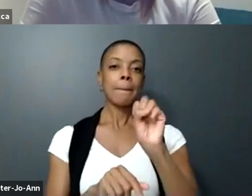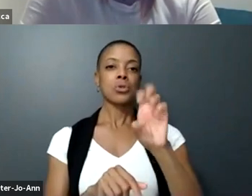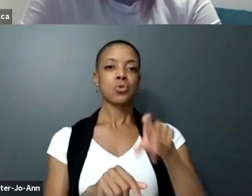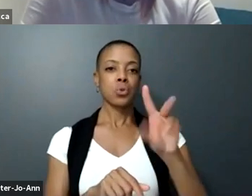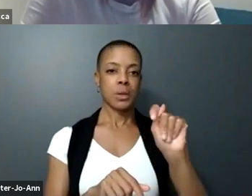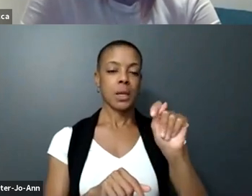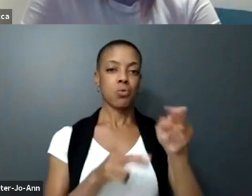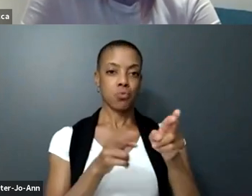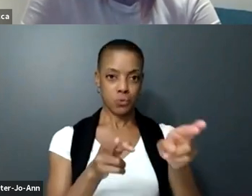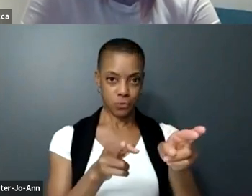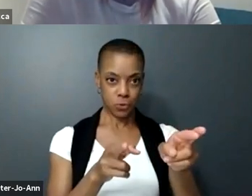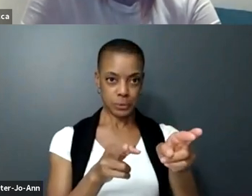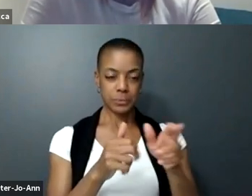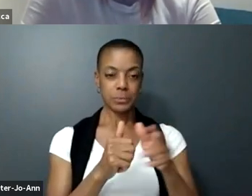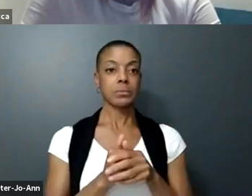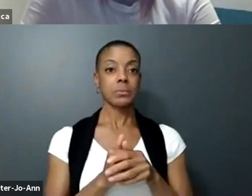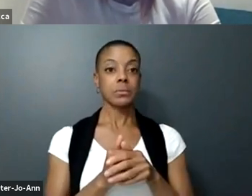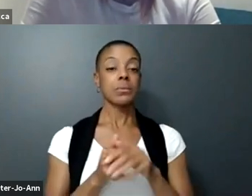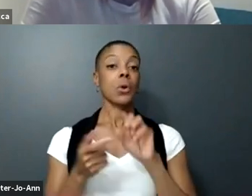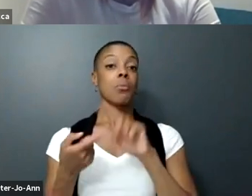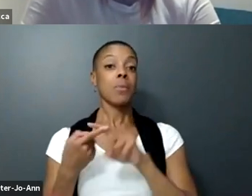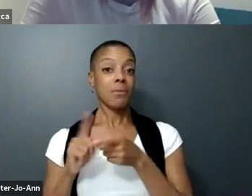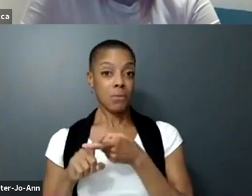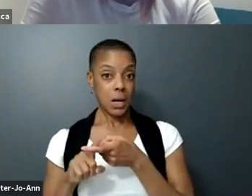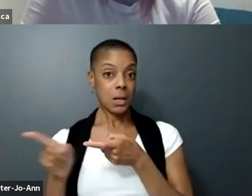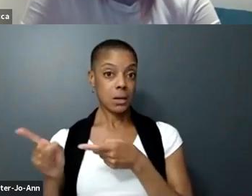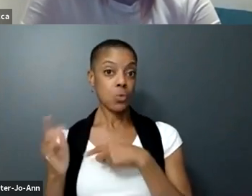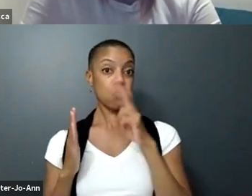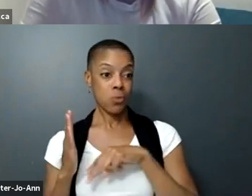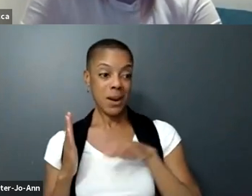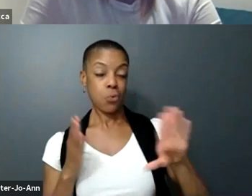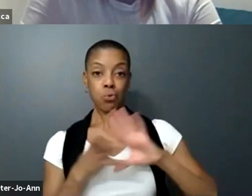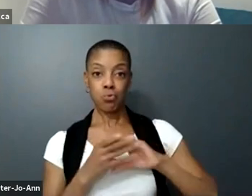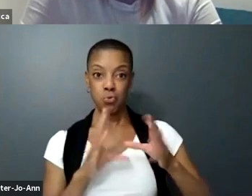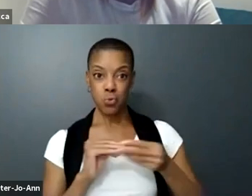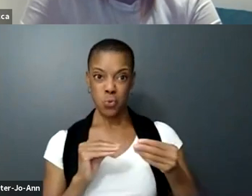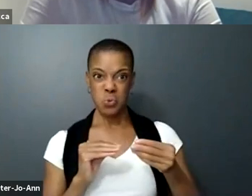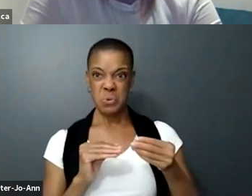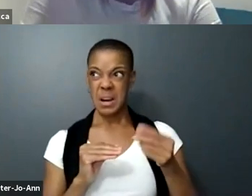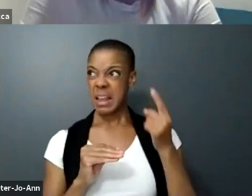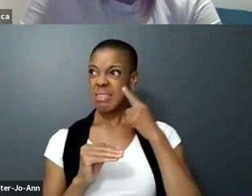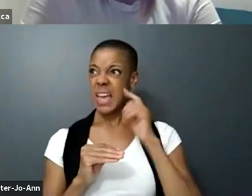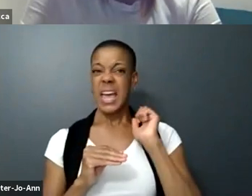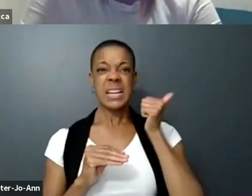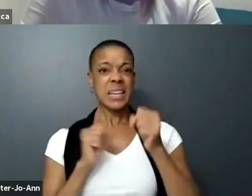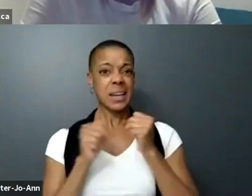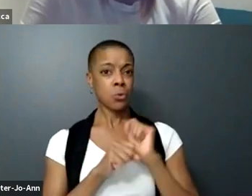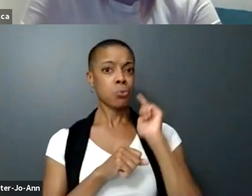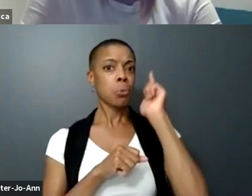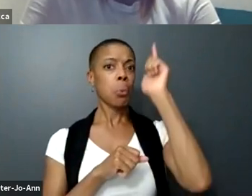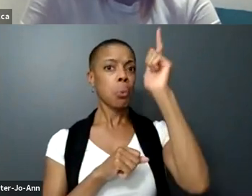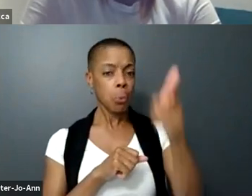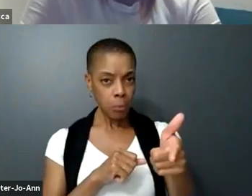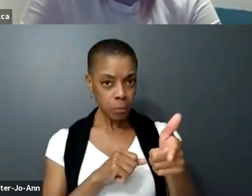And so he read that story. And I'm thinking that 10 plus years must have passed.